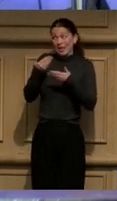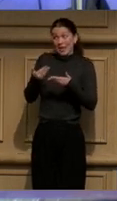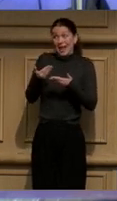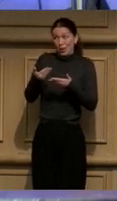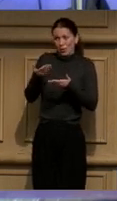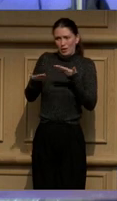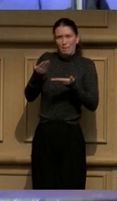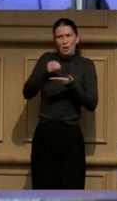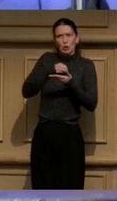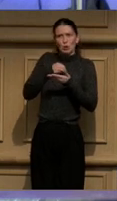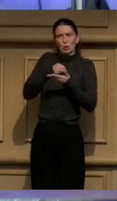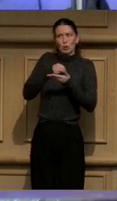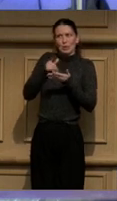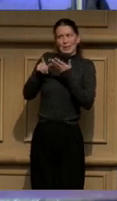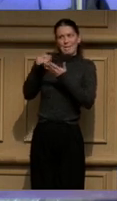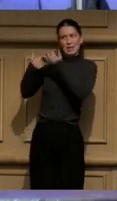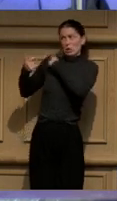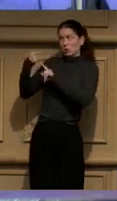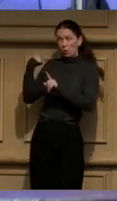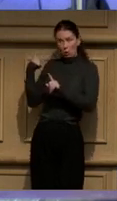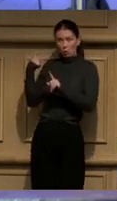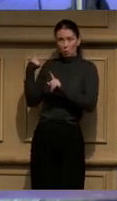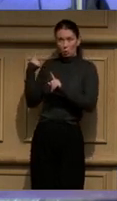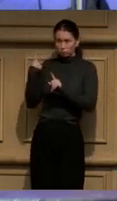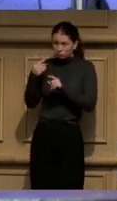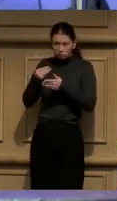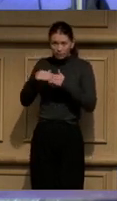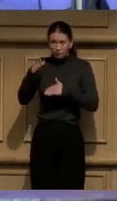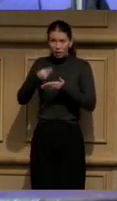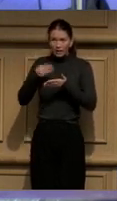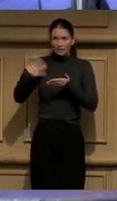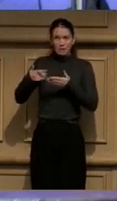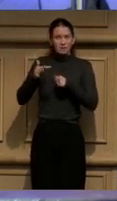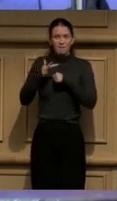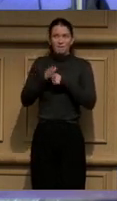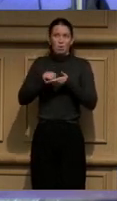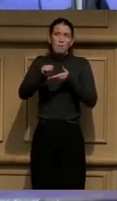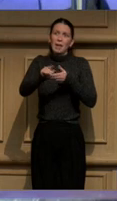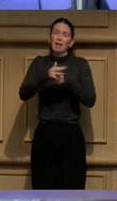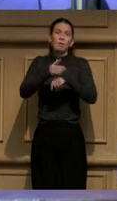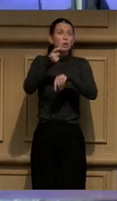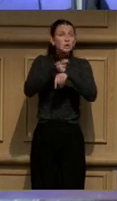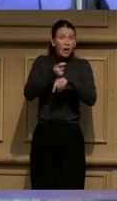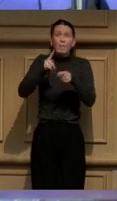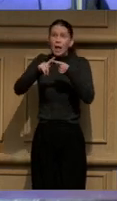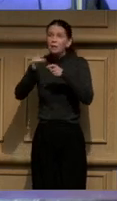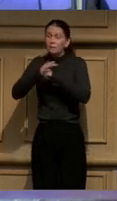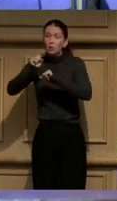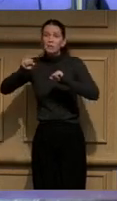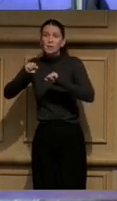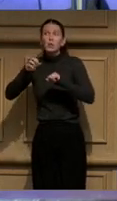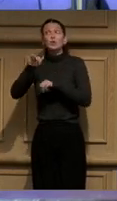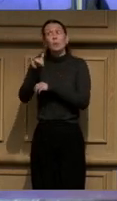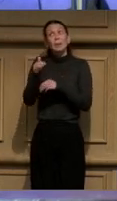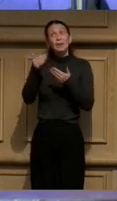I wonder what you think about the ways in which we might start thinking not just about increased